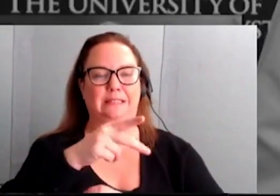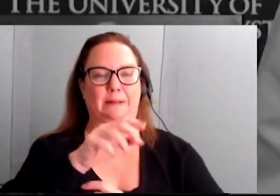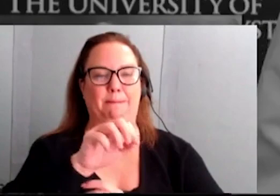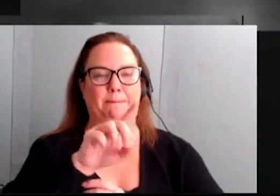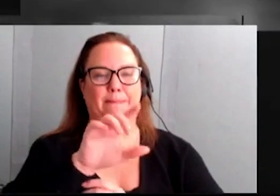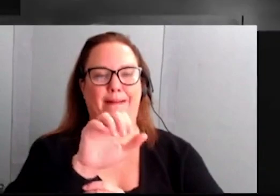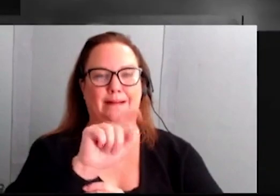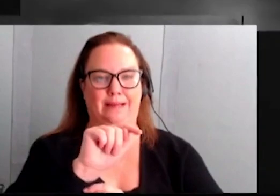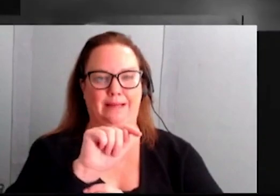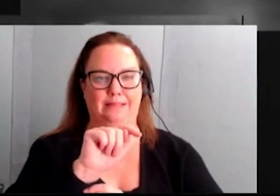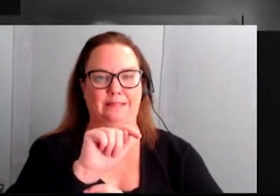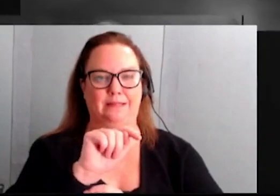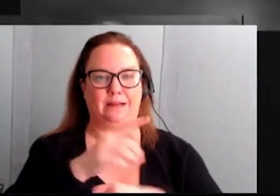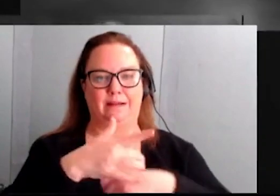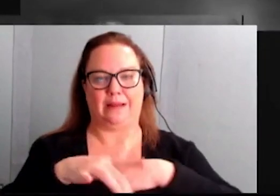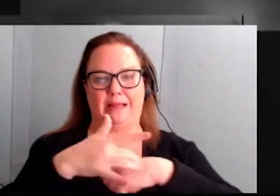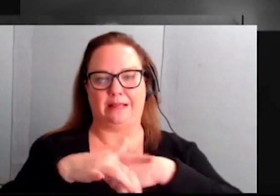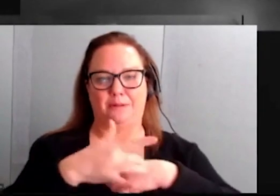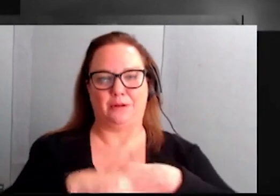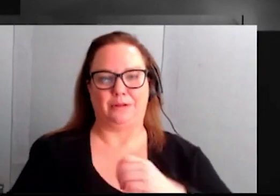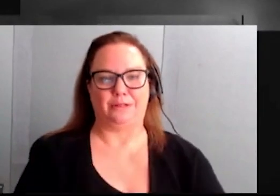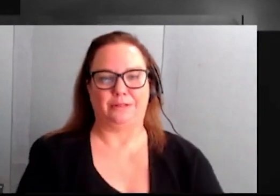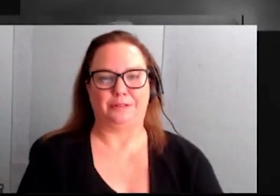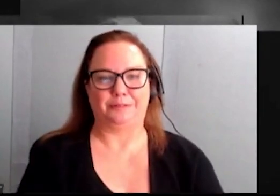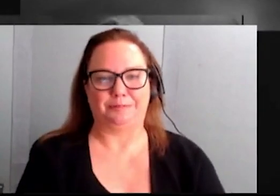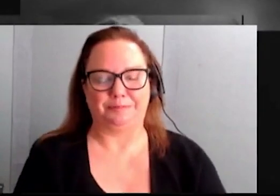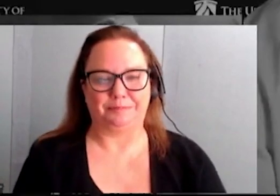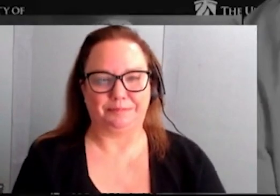everywhere podcasts are available.